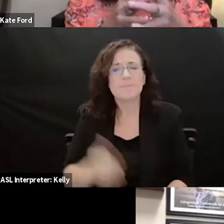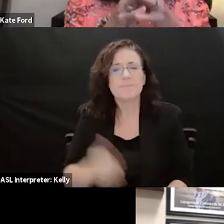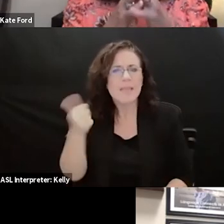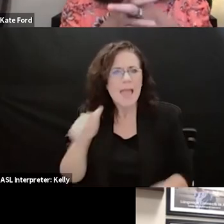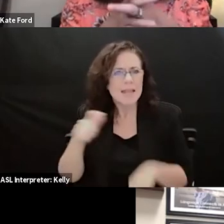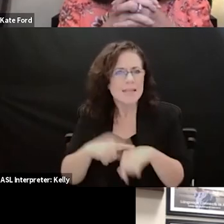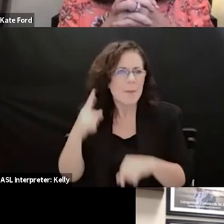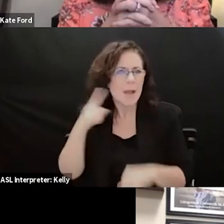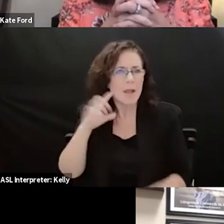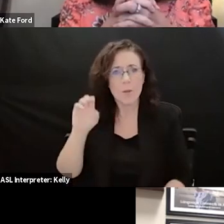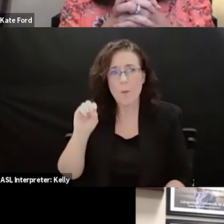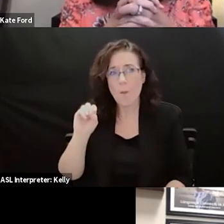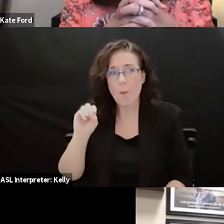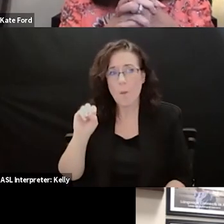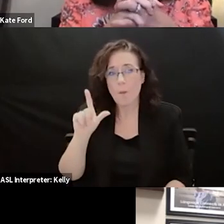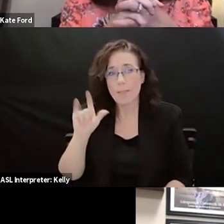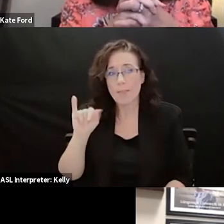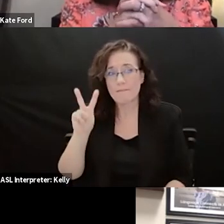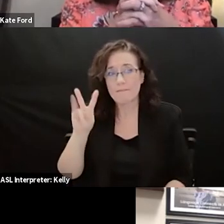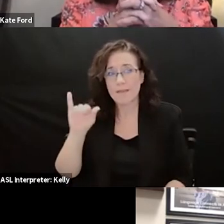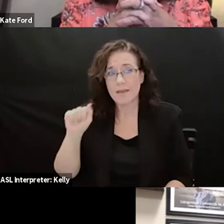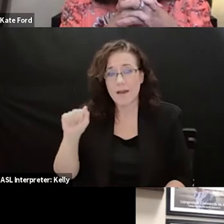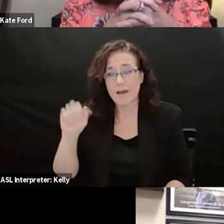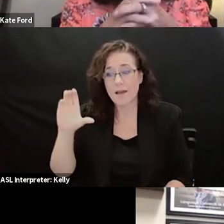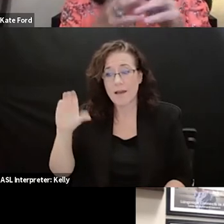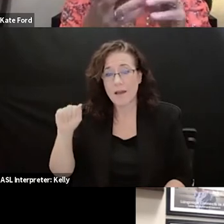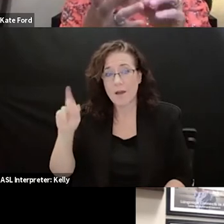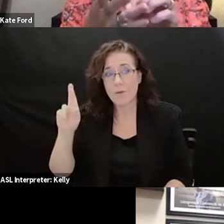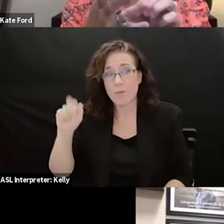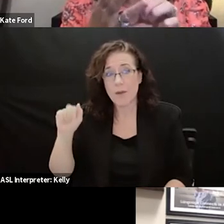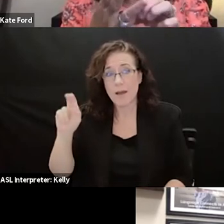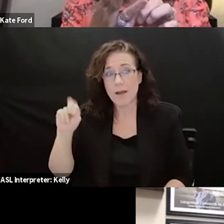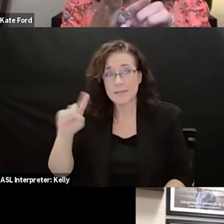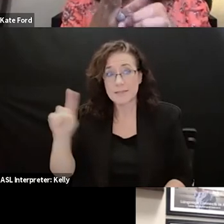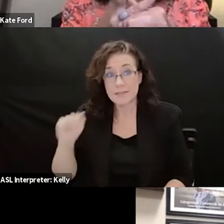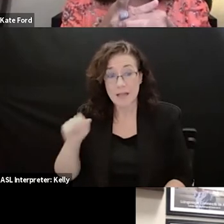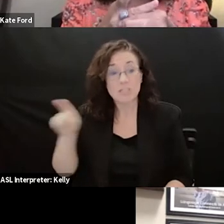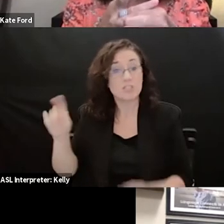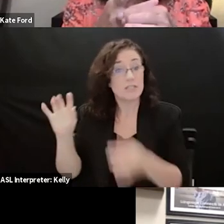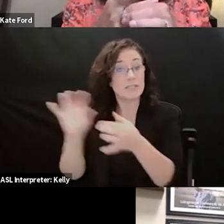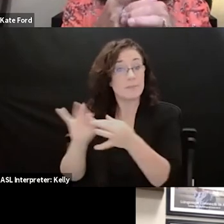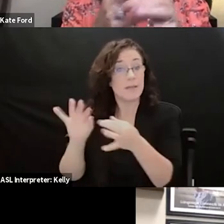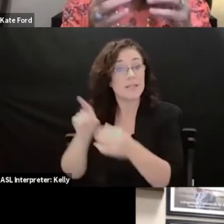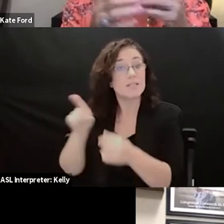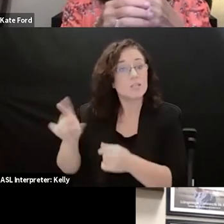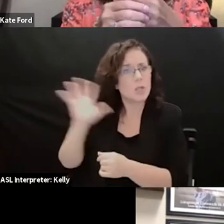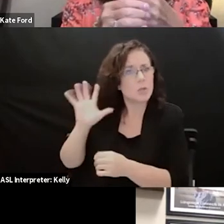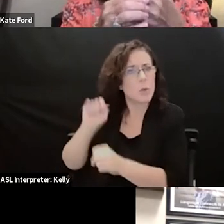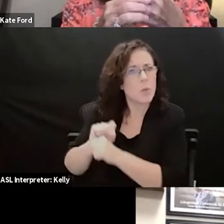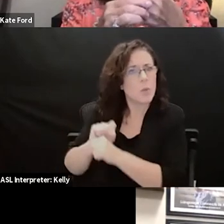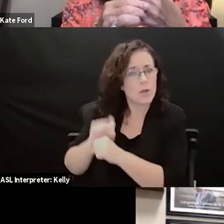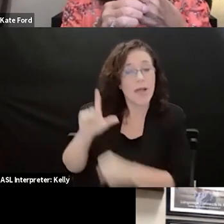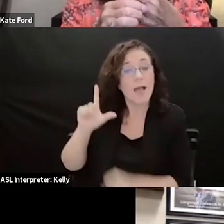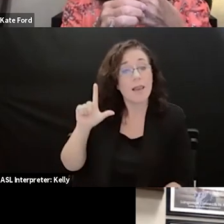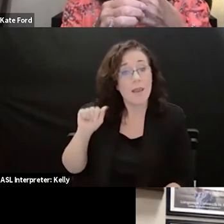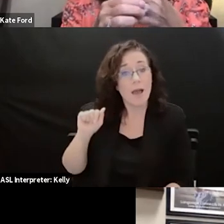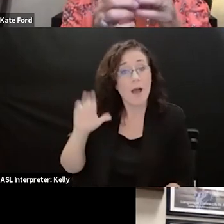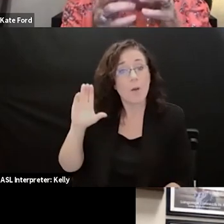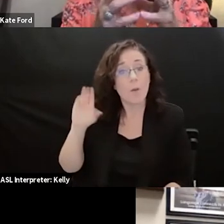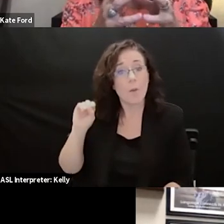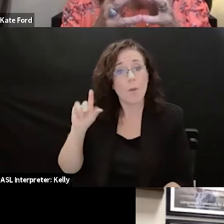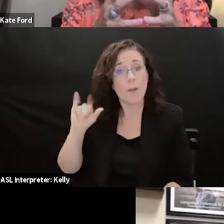speak uh you know she worked with me at um la calina junior high as a parent